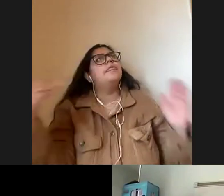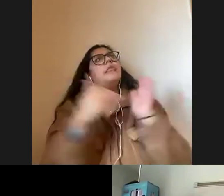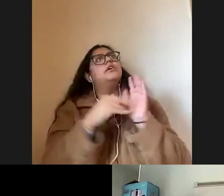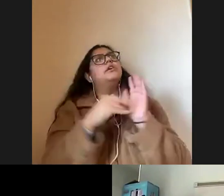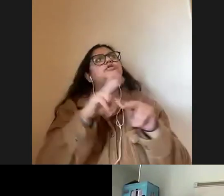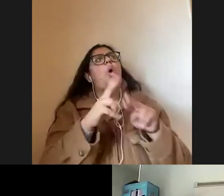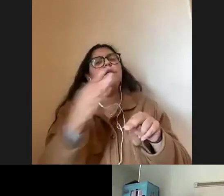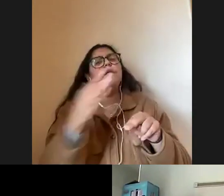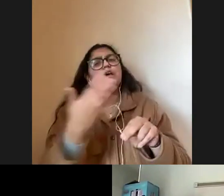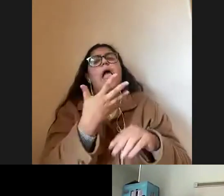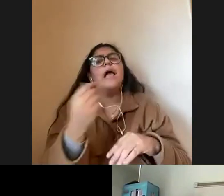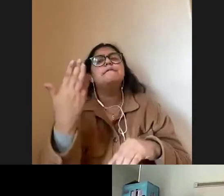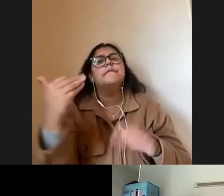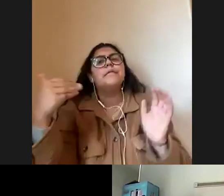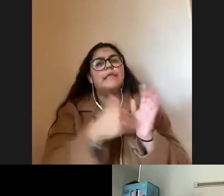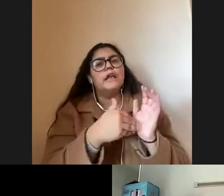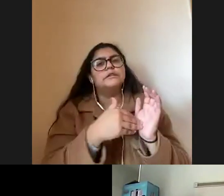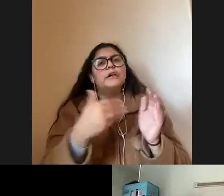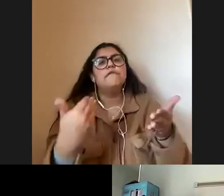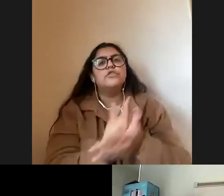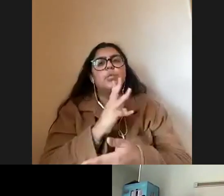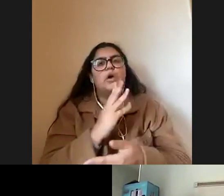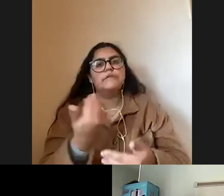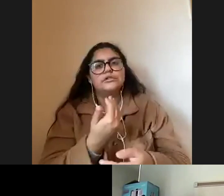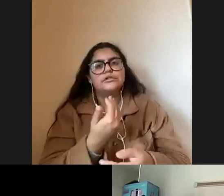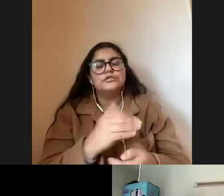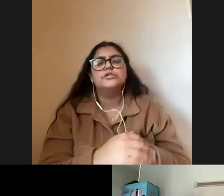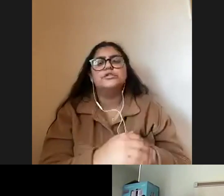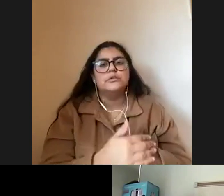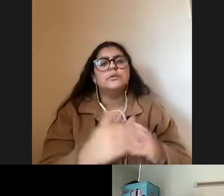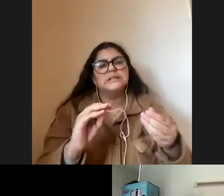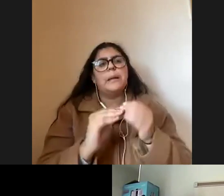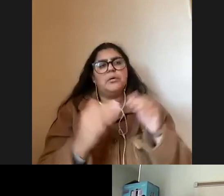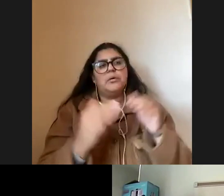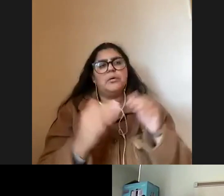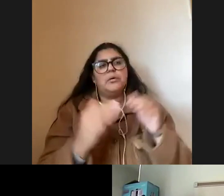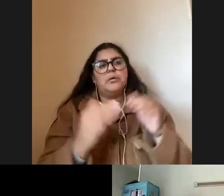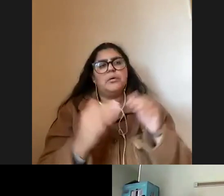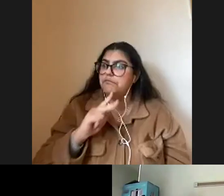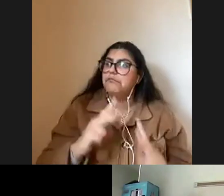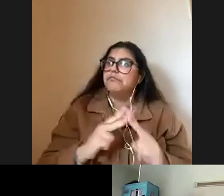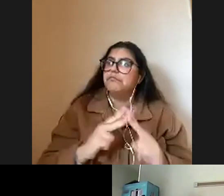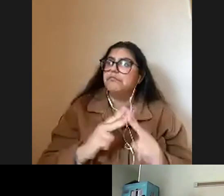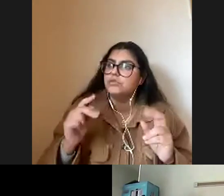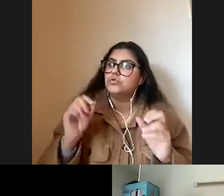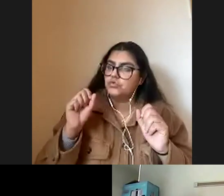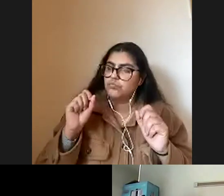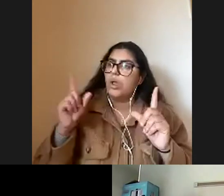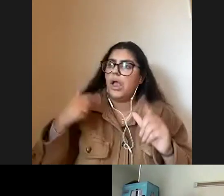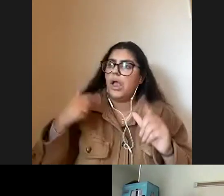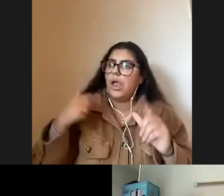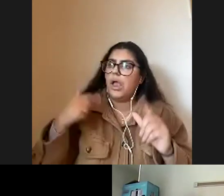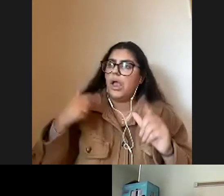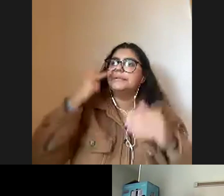15,000 freshwater fish. The number's actually really even between the two. That's kind of surprising. Yeah. I don't know why I would expect to see more in the ocean. I guess